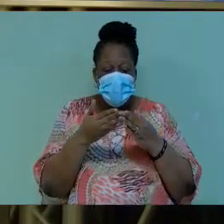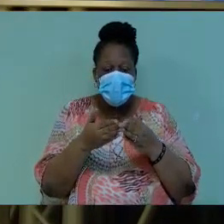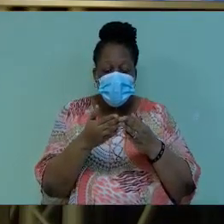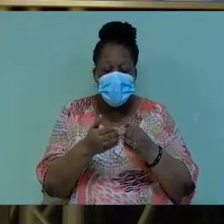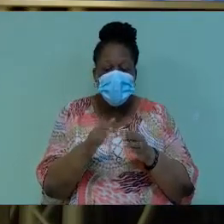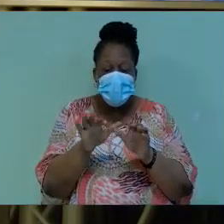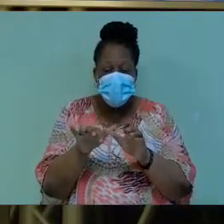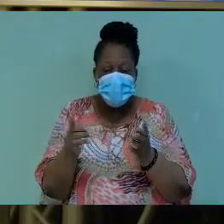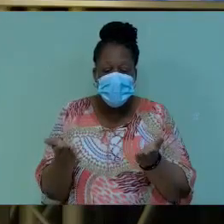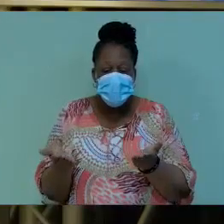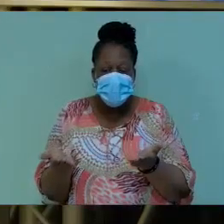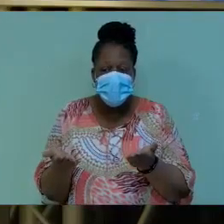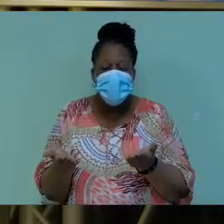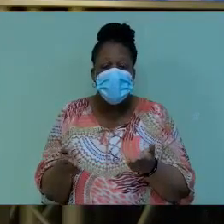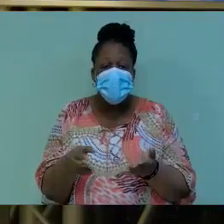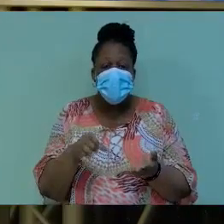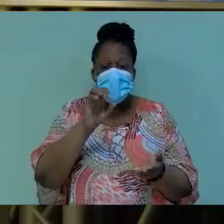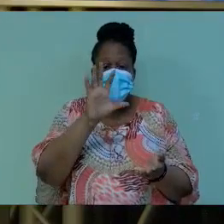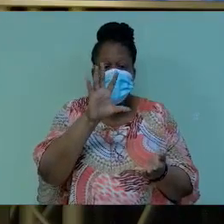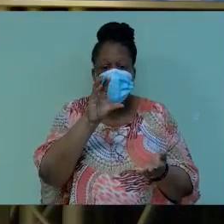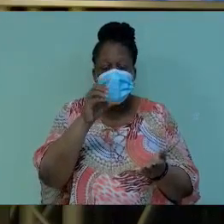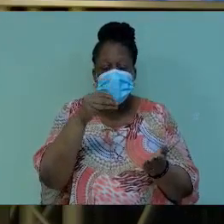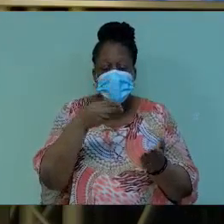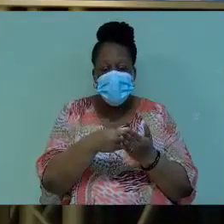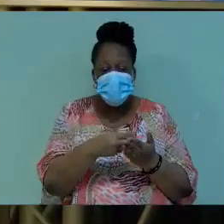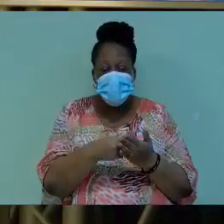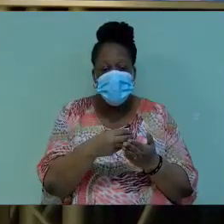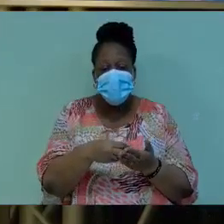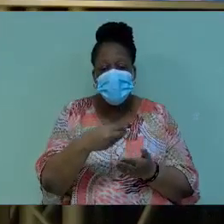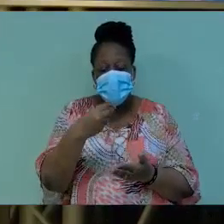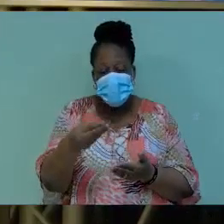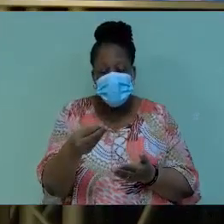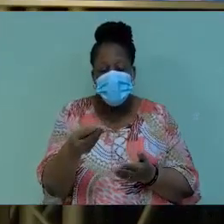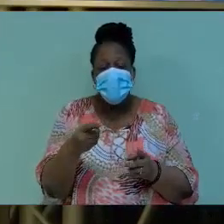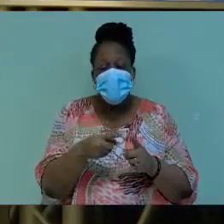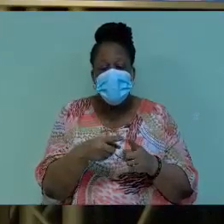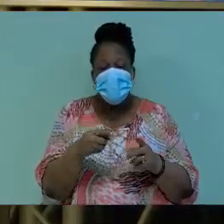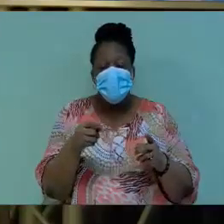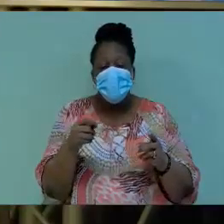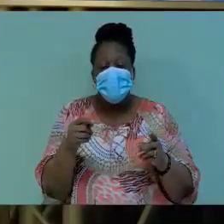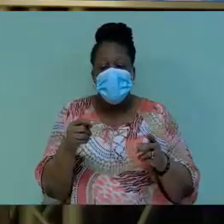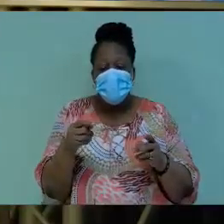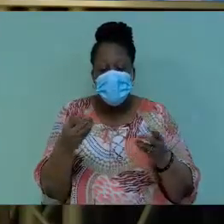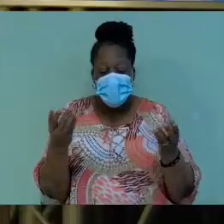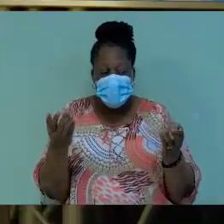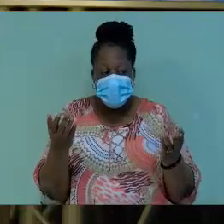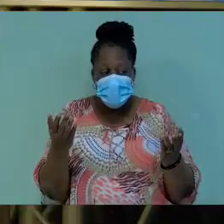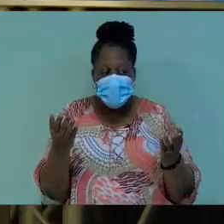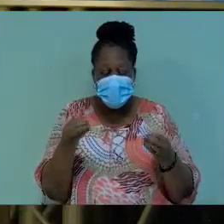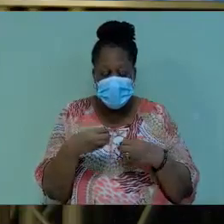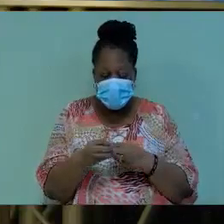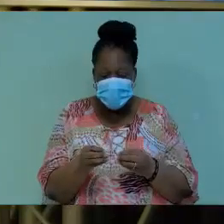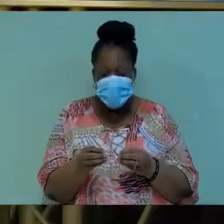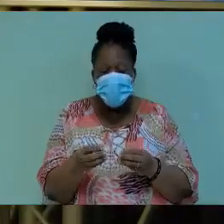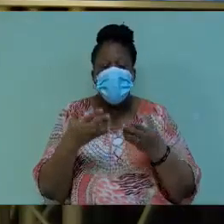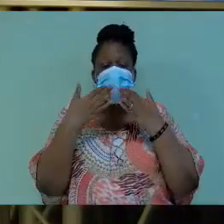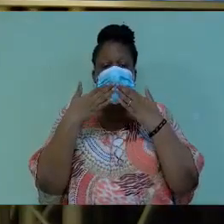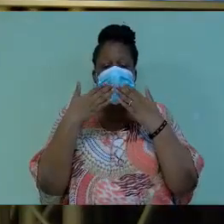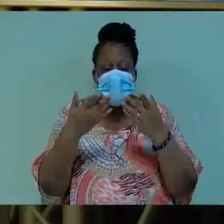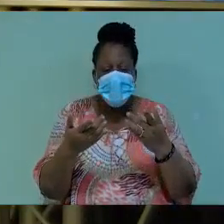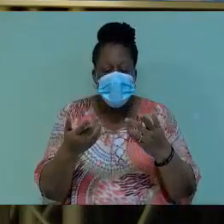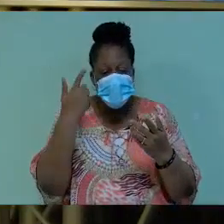$500 in cash. $500 in cash. And to you, we say thank you. So today,